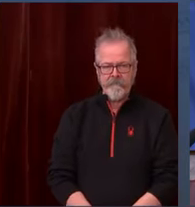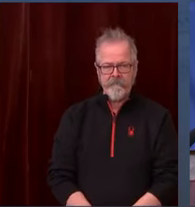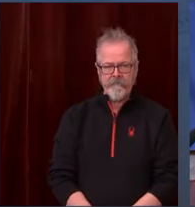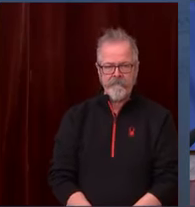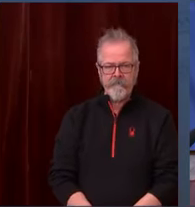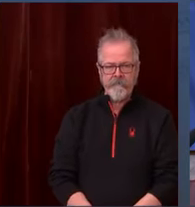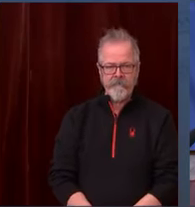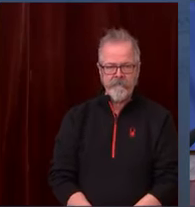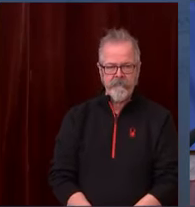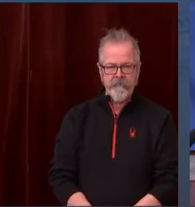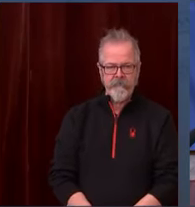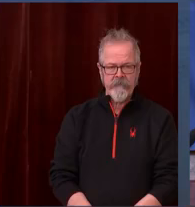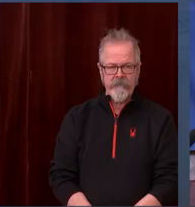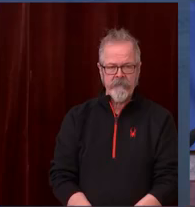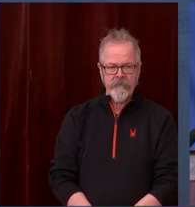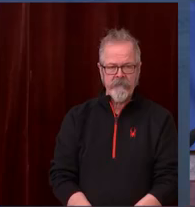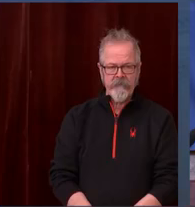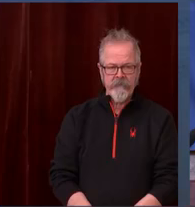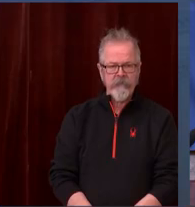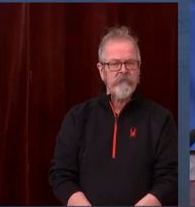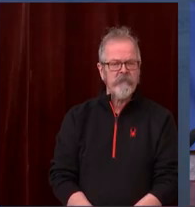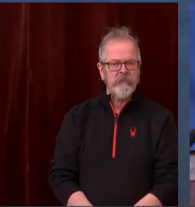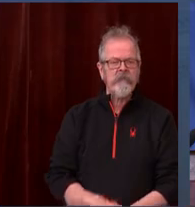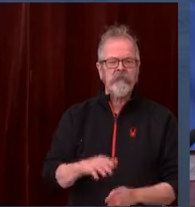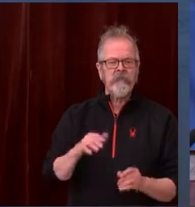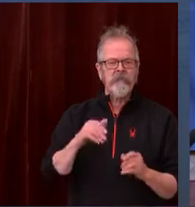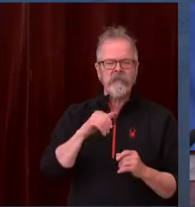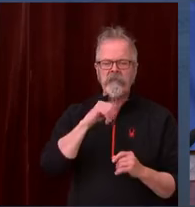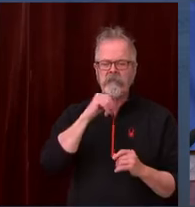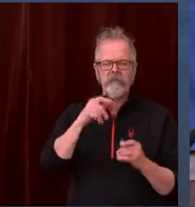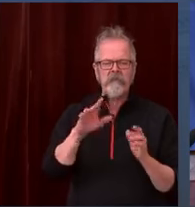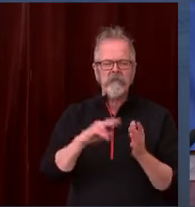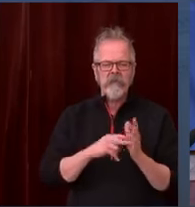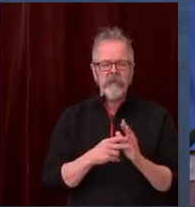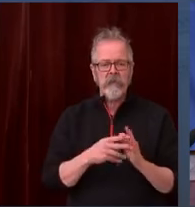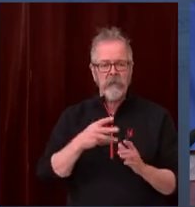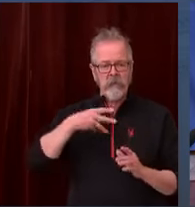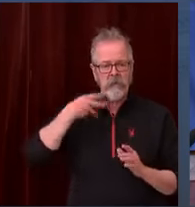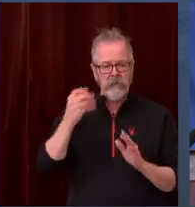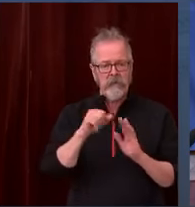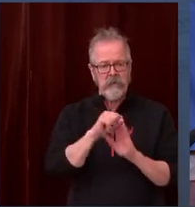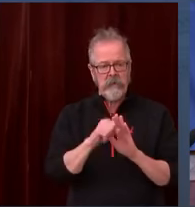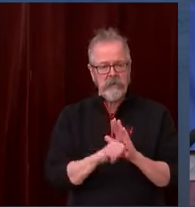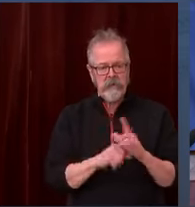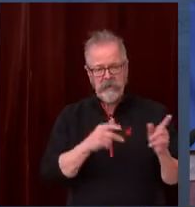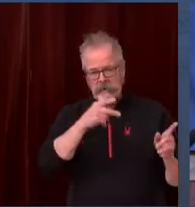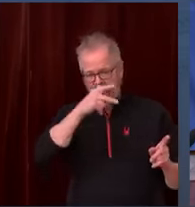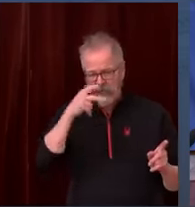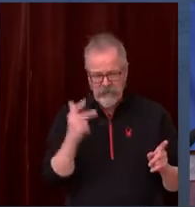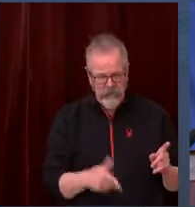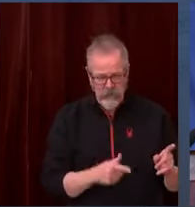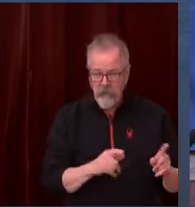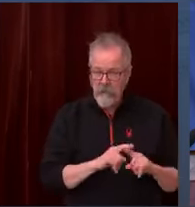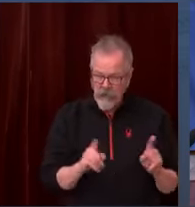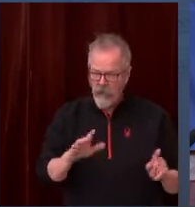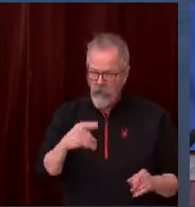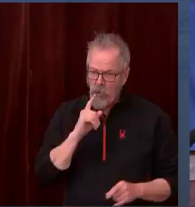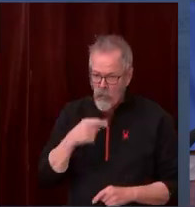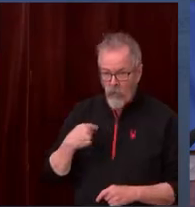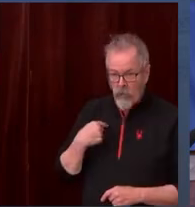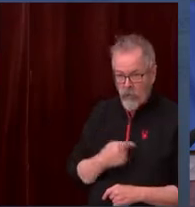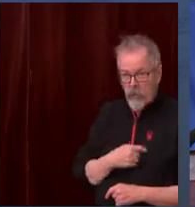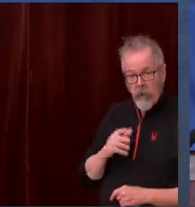country. But we have now had our minds lifted both to the